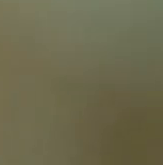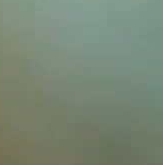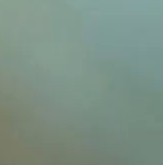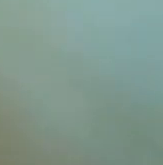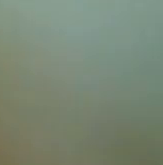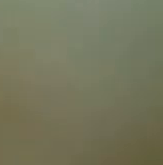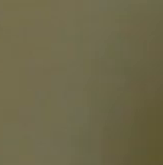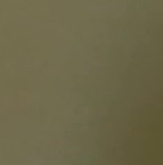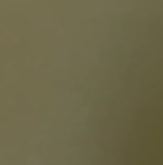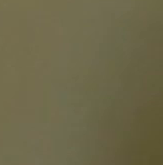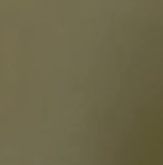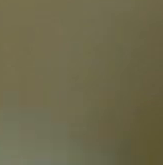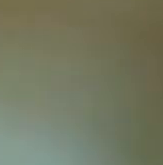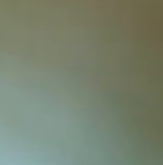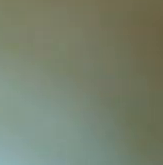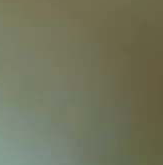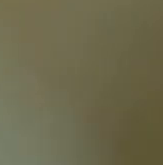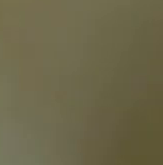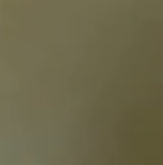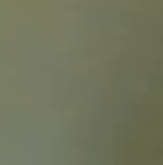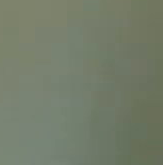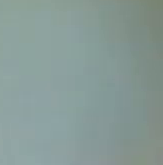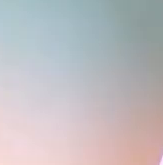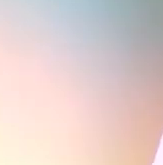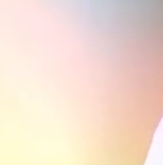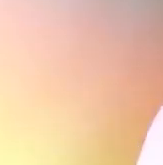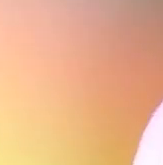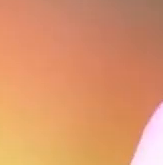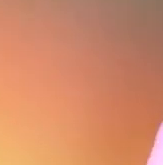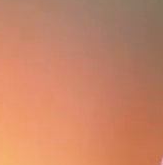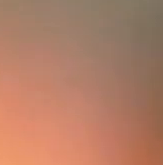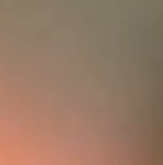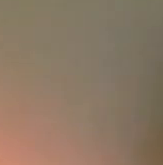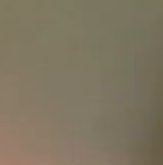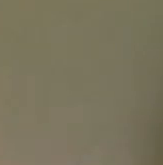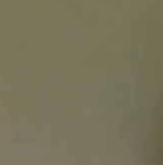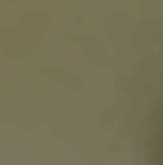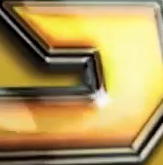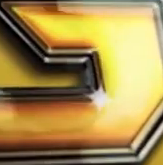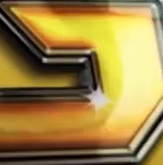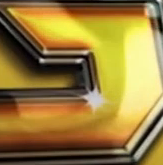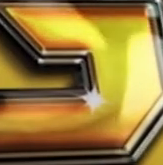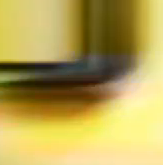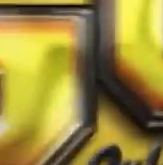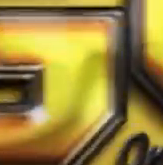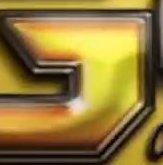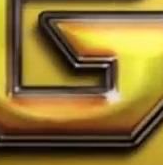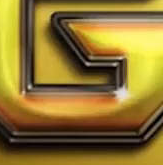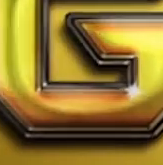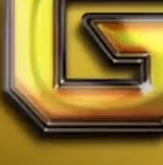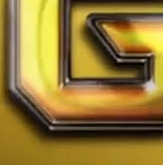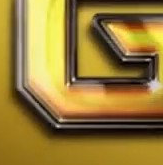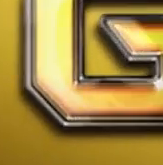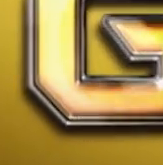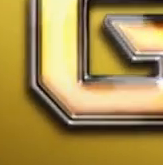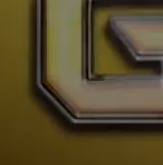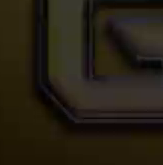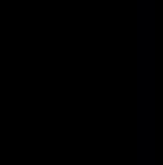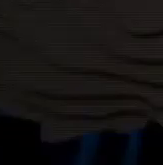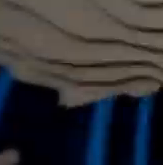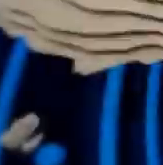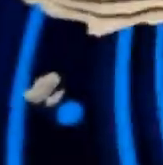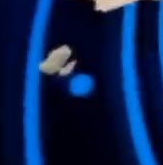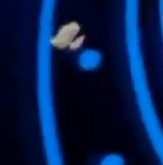Bula, I'm Miri, I'm from Lotoka, and I love Gold FM because they play all my classic hits. Gold FM, only the classic